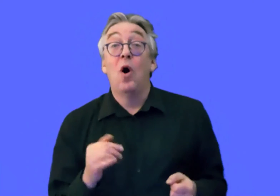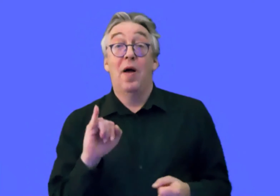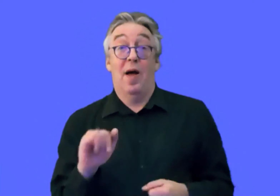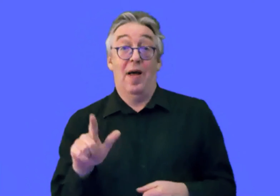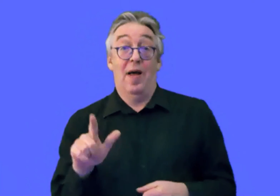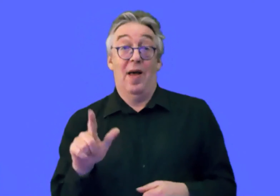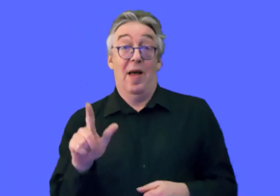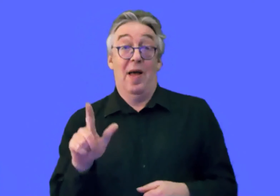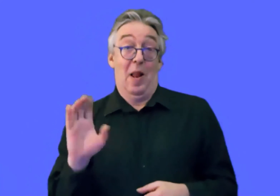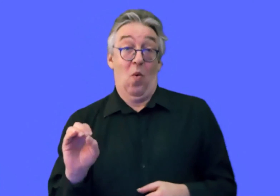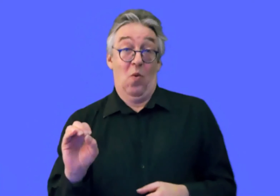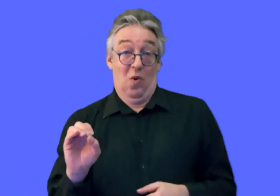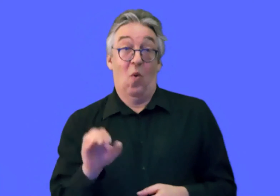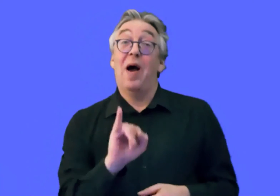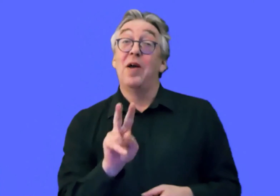to Inclusion, that is the